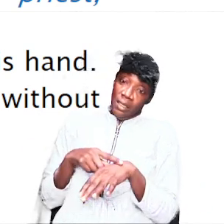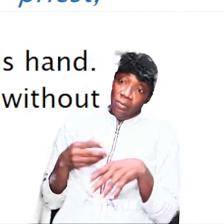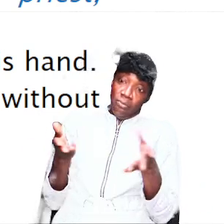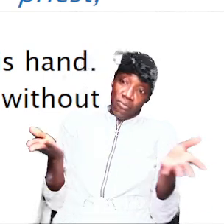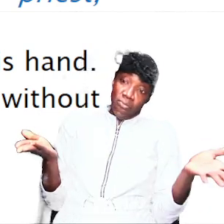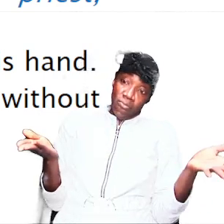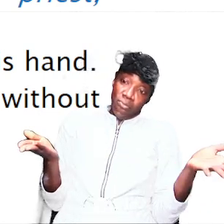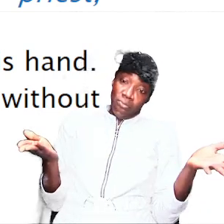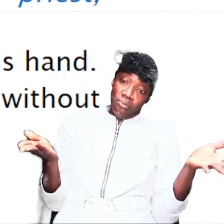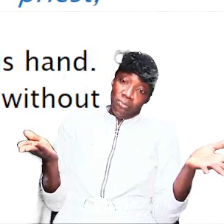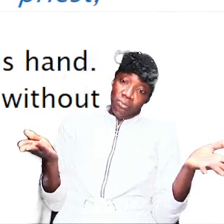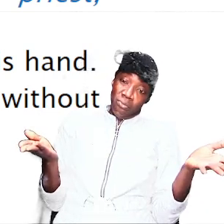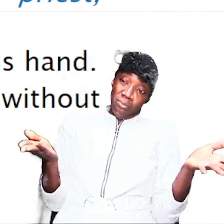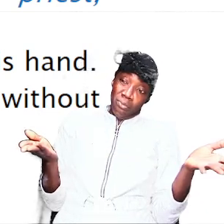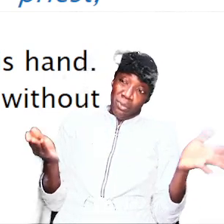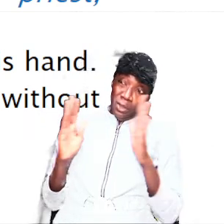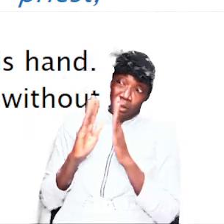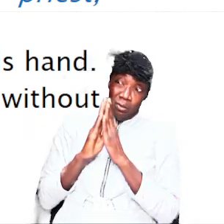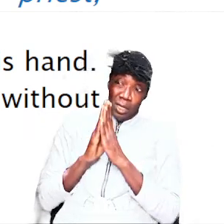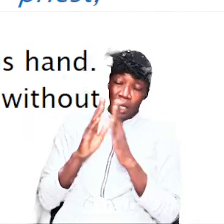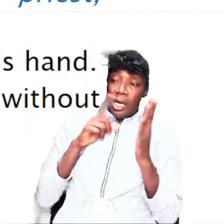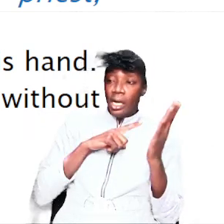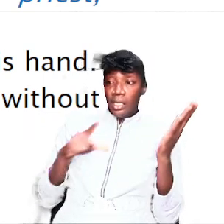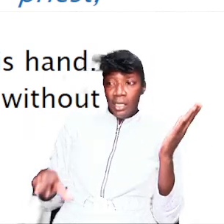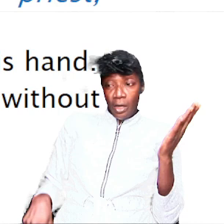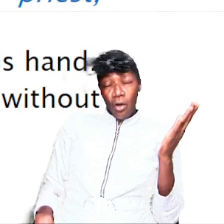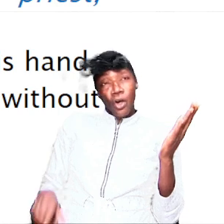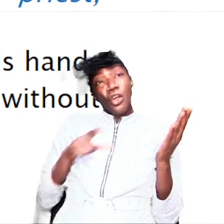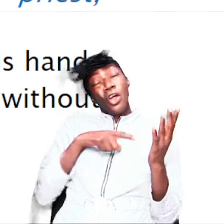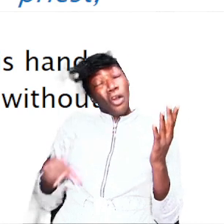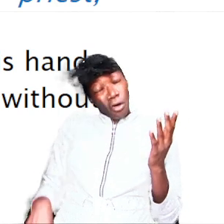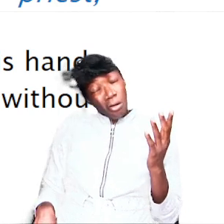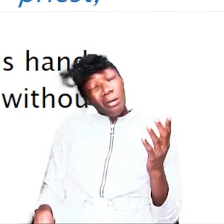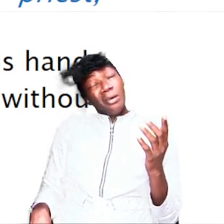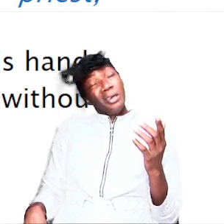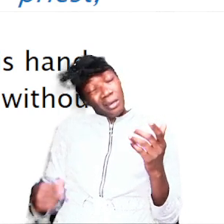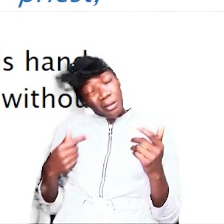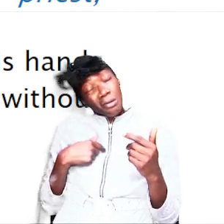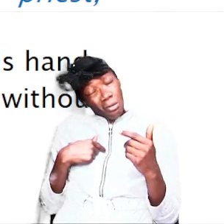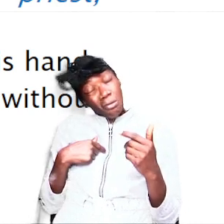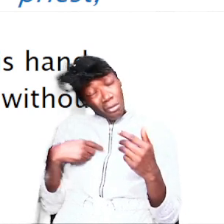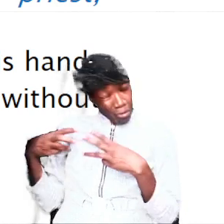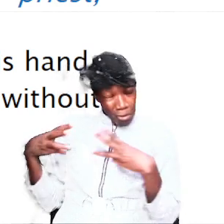to have inquired of the Lord? Lord, should I go in battle?